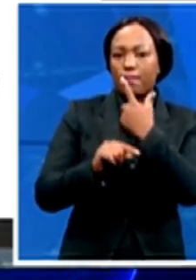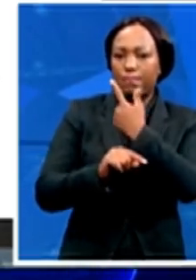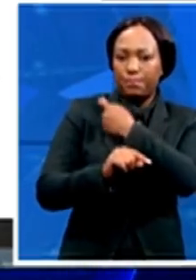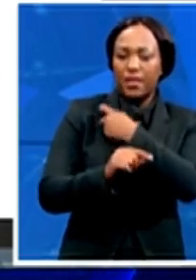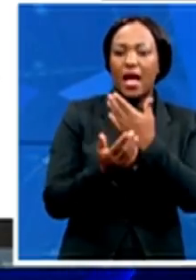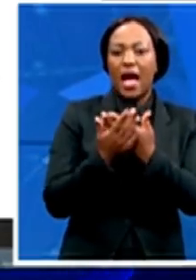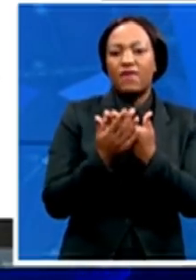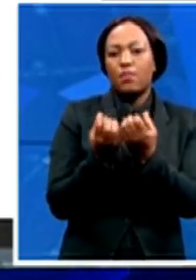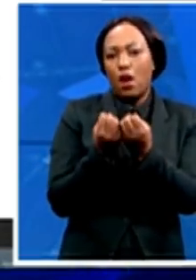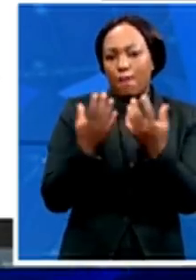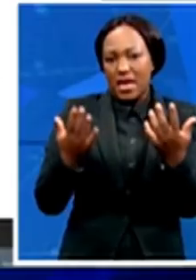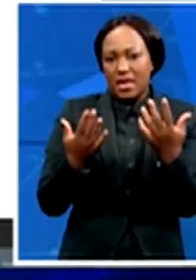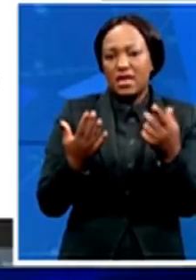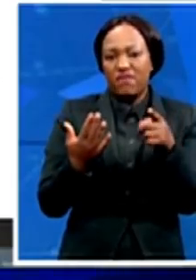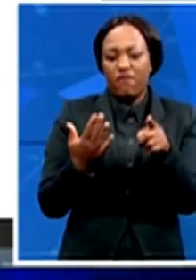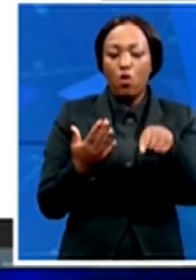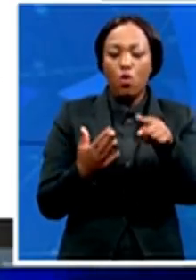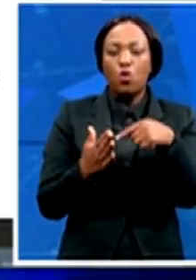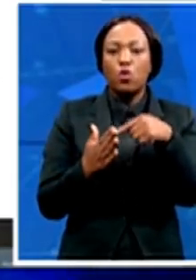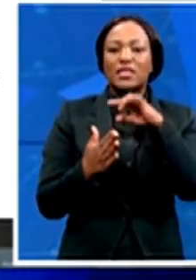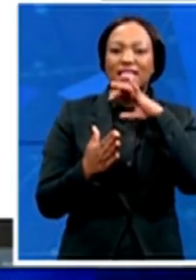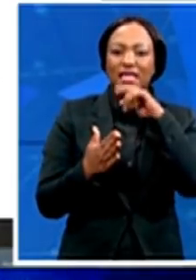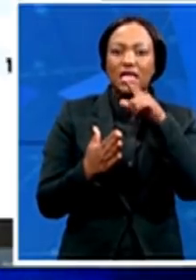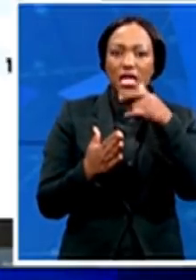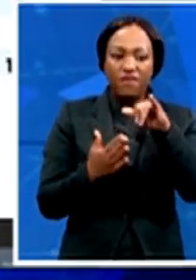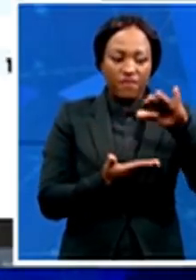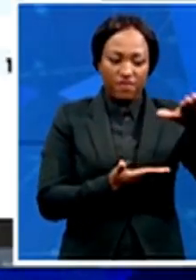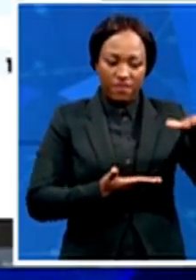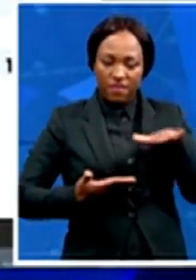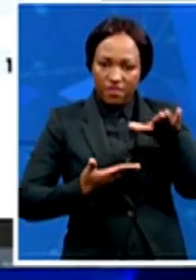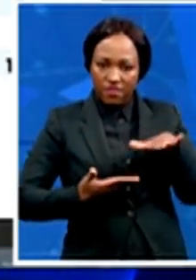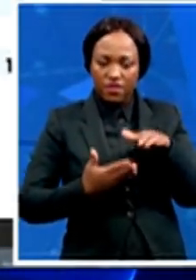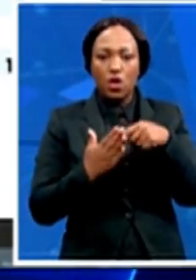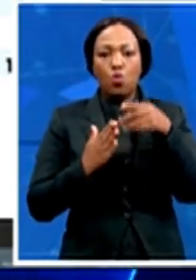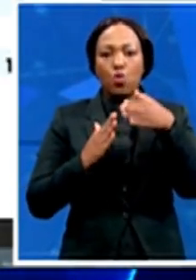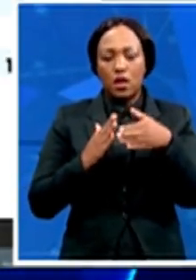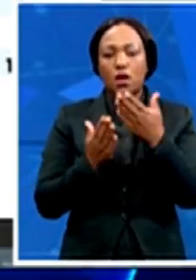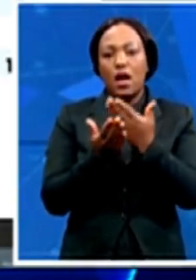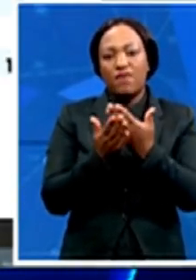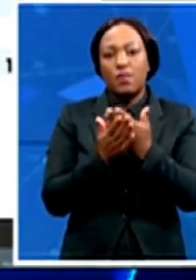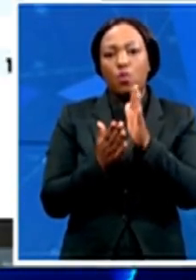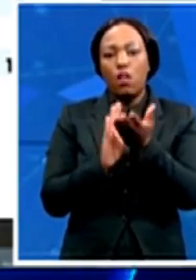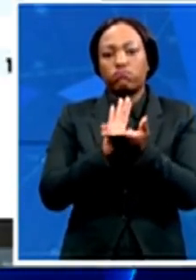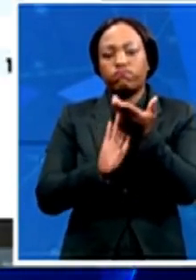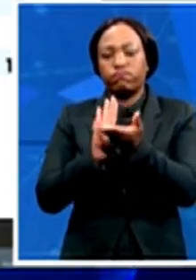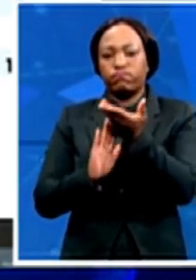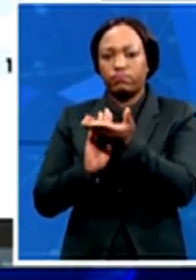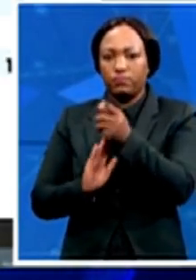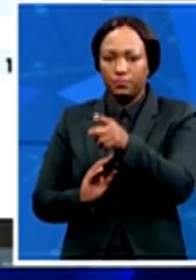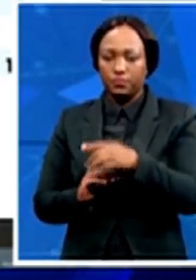increase, our weekend availability of vaccinations will also increase. Private sector sites is